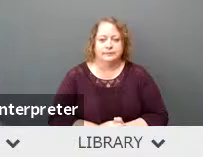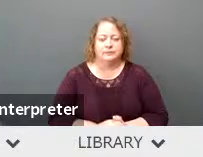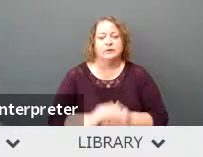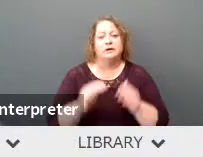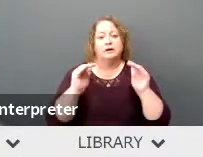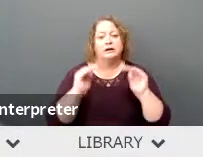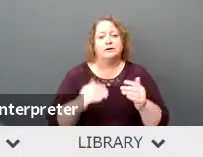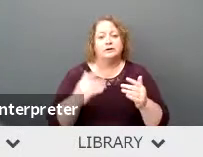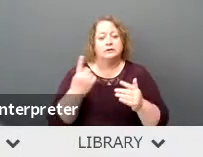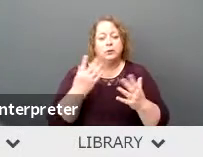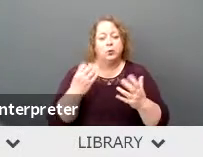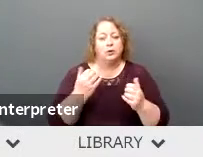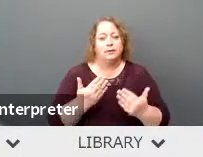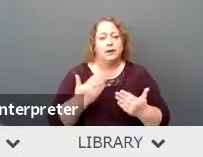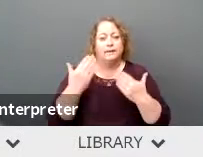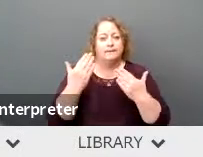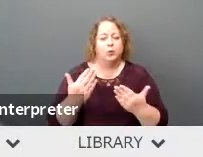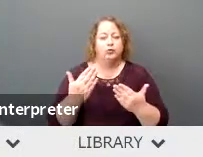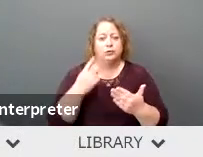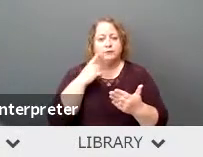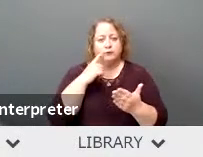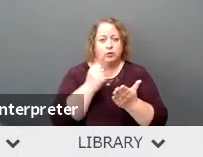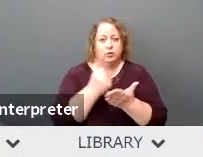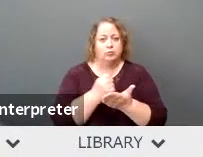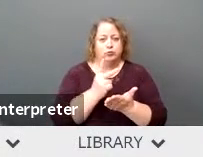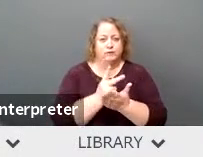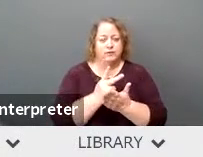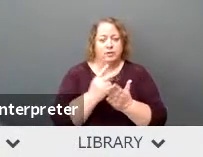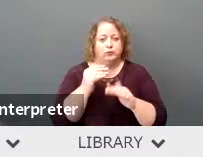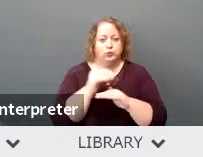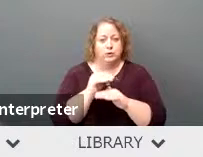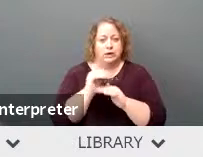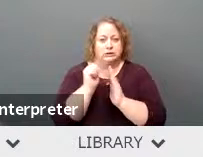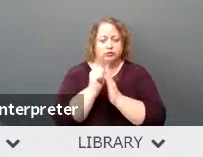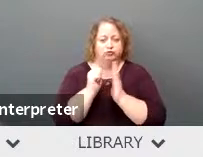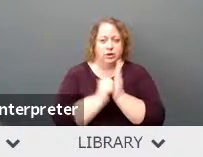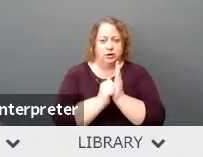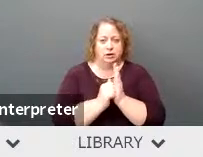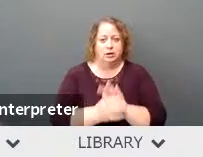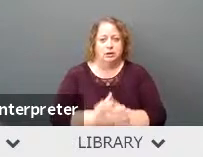Next, would someone like to make a motion for approval of tonight's agenda?